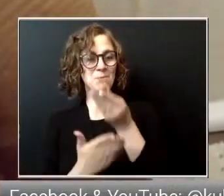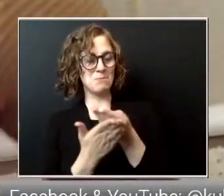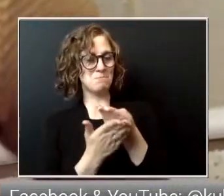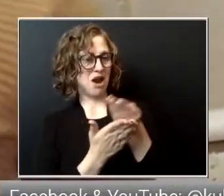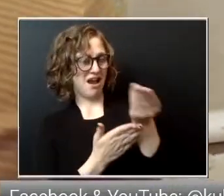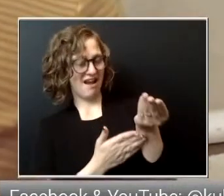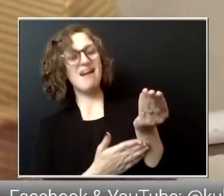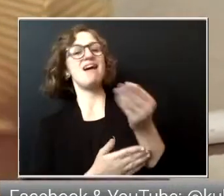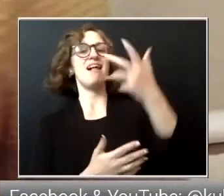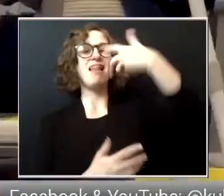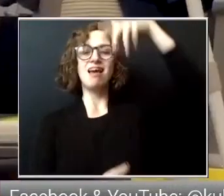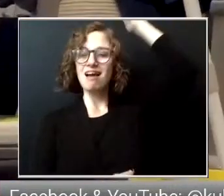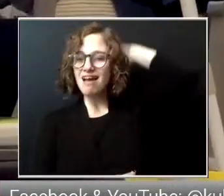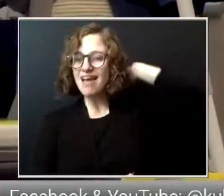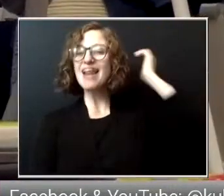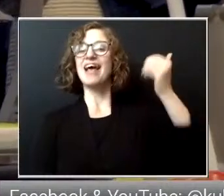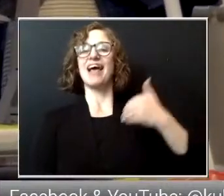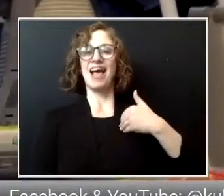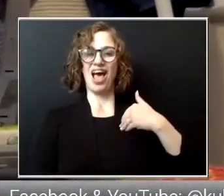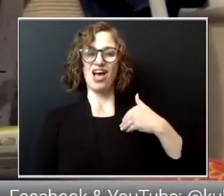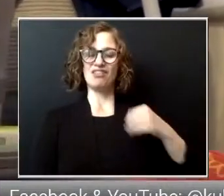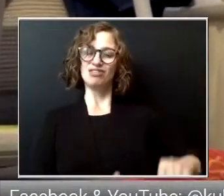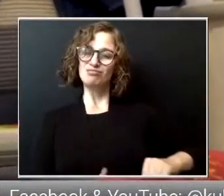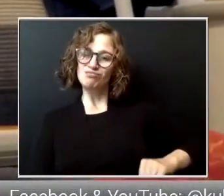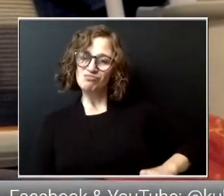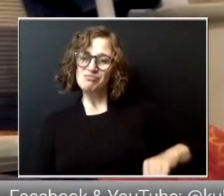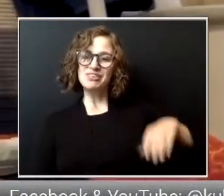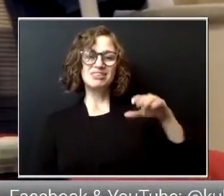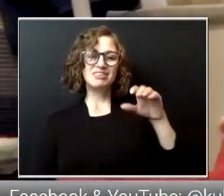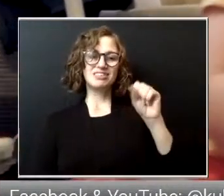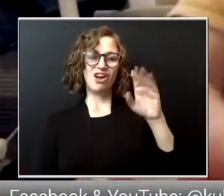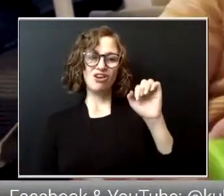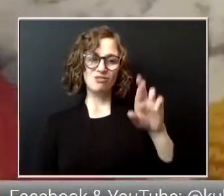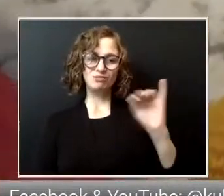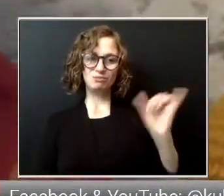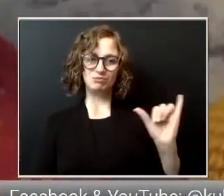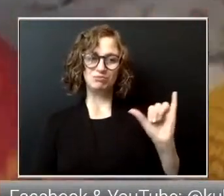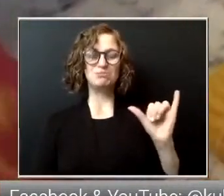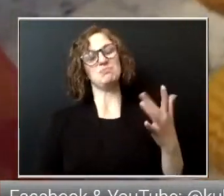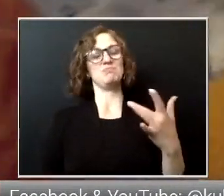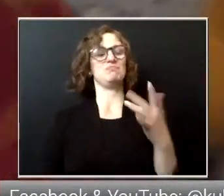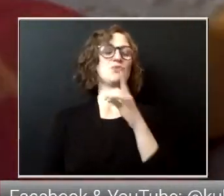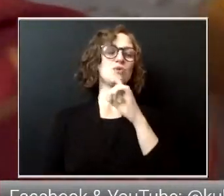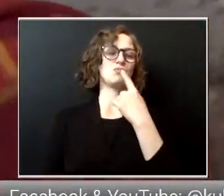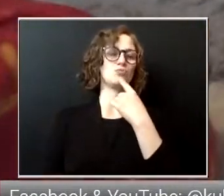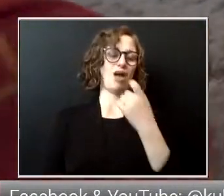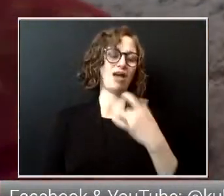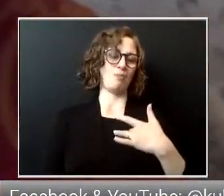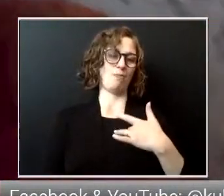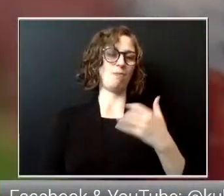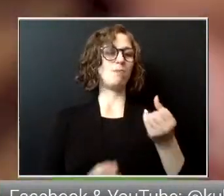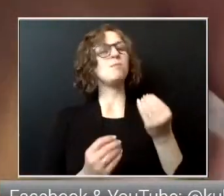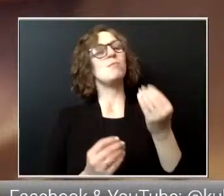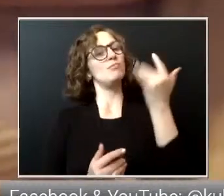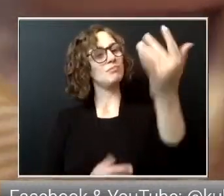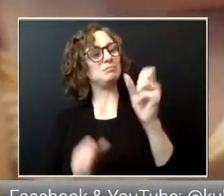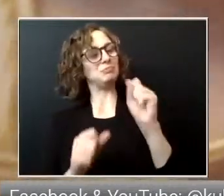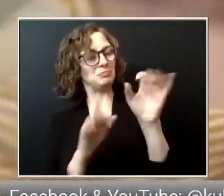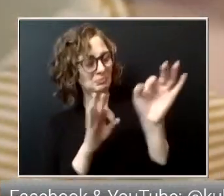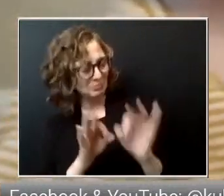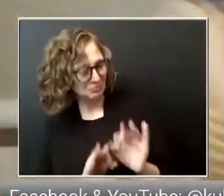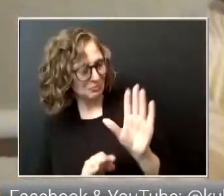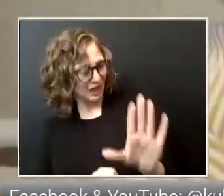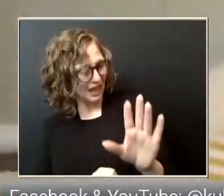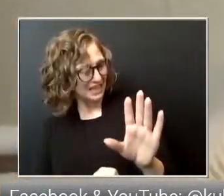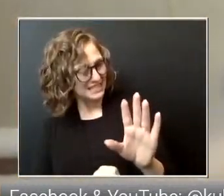red heart. So one day she can tell Archie about his journey into the world and how his doctors at the University of Kansas Health